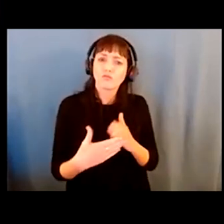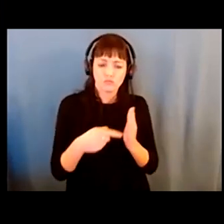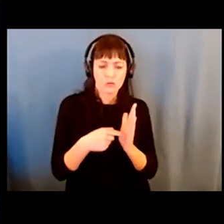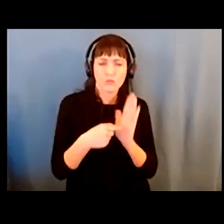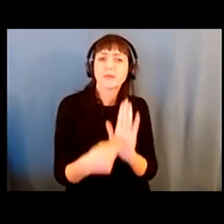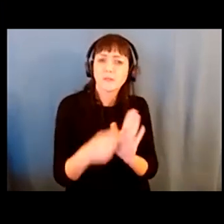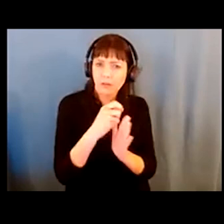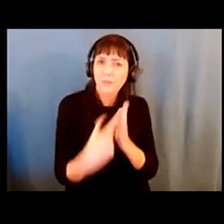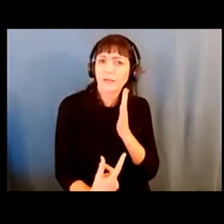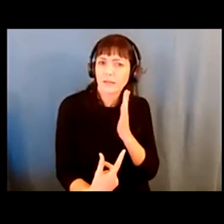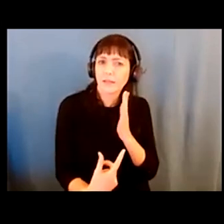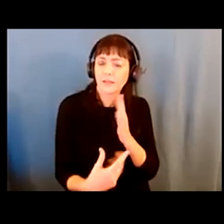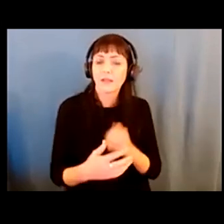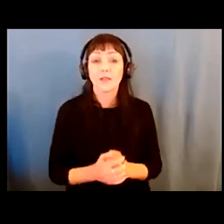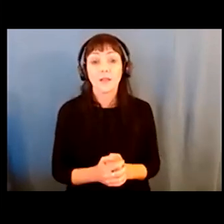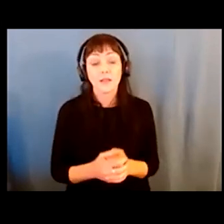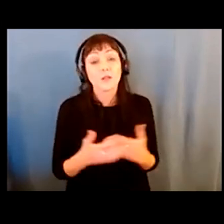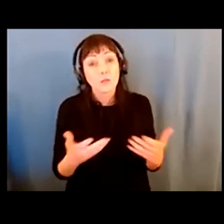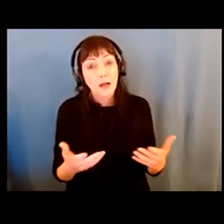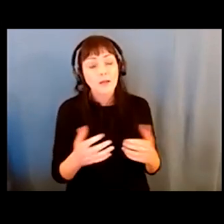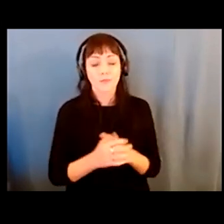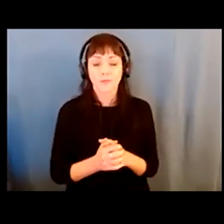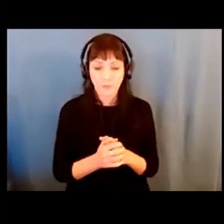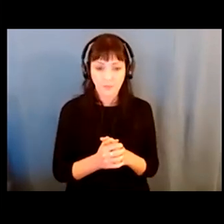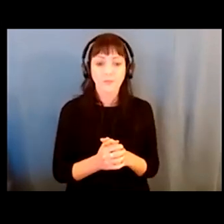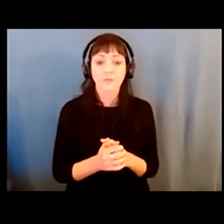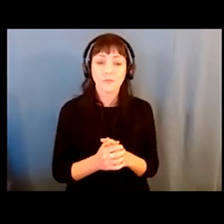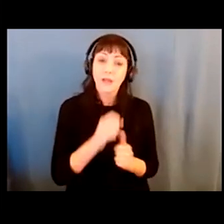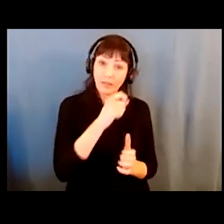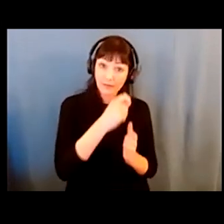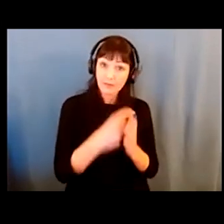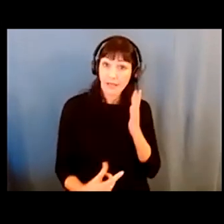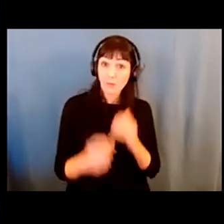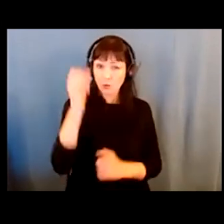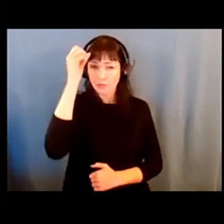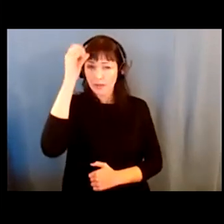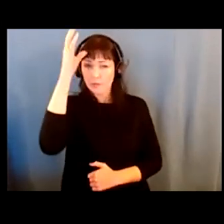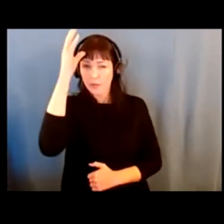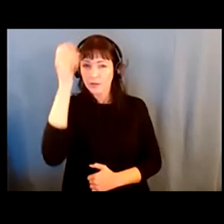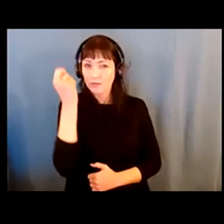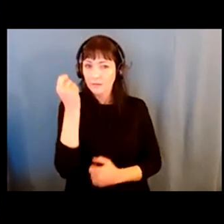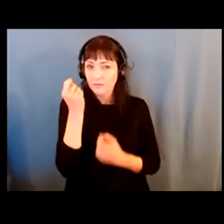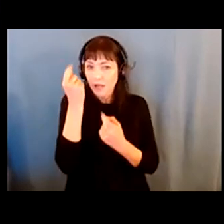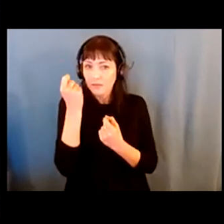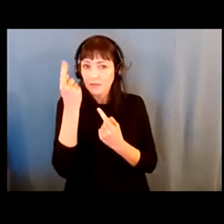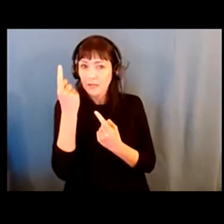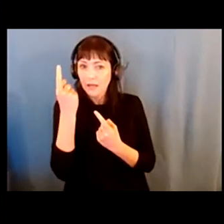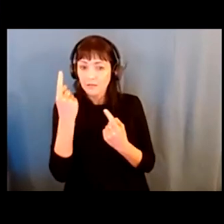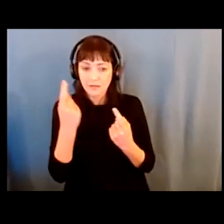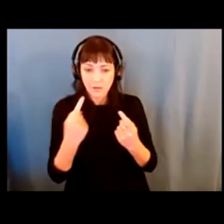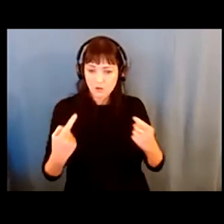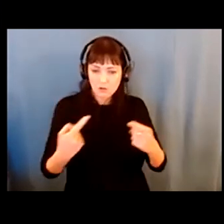say, you know, disabled experts who understand cross-impairment as well as social model approach